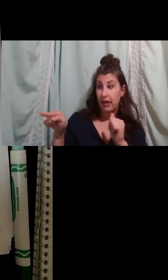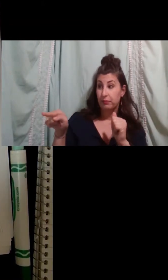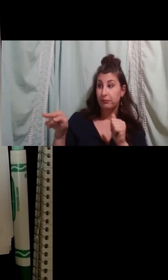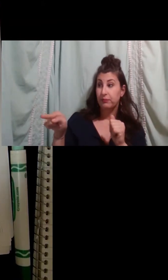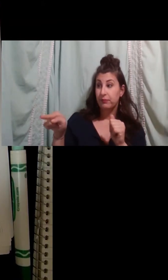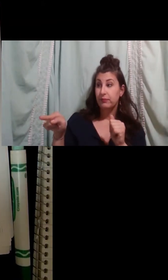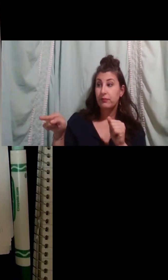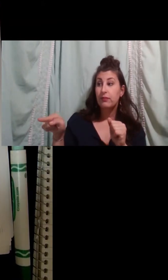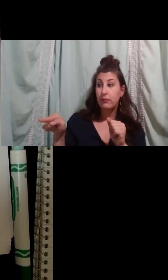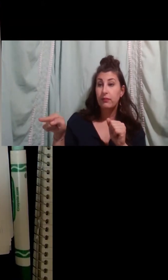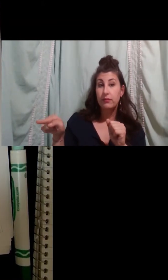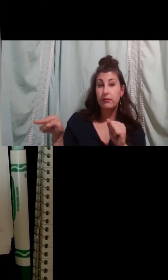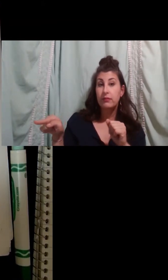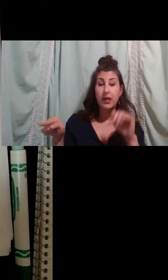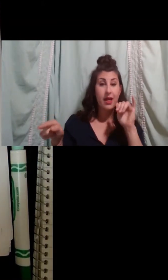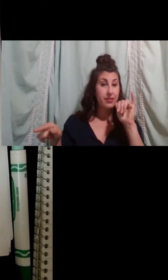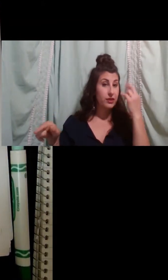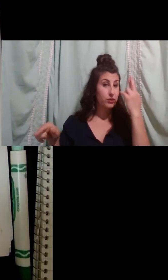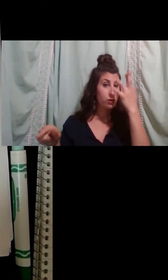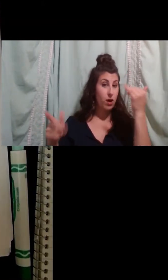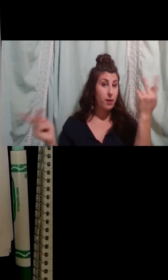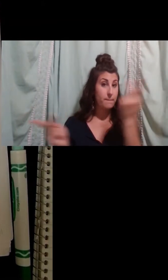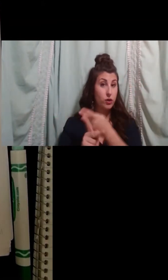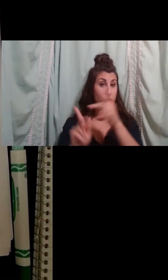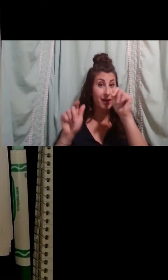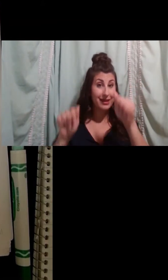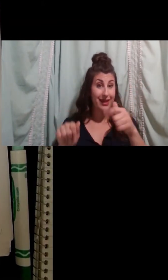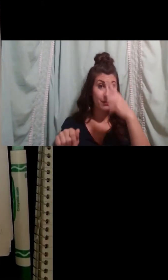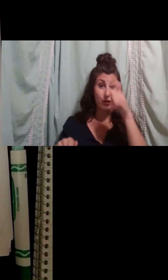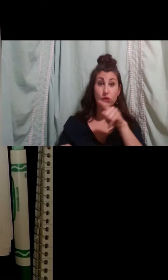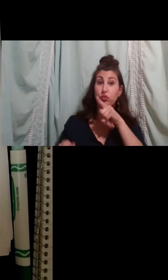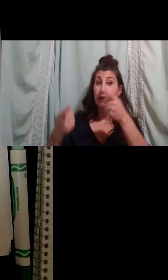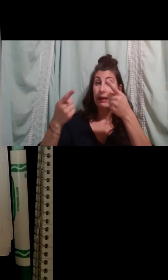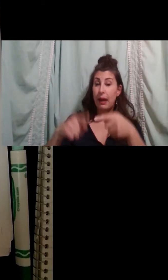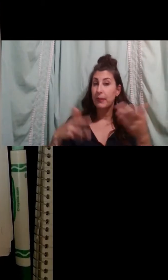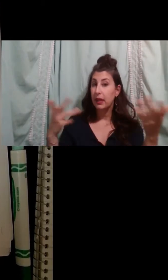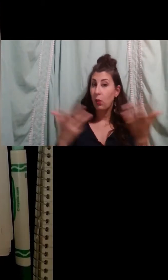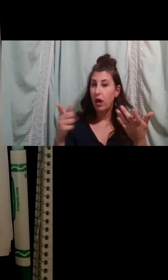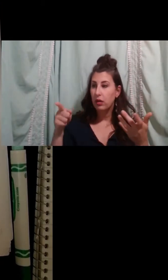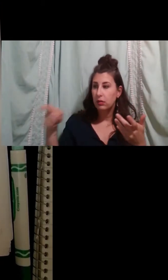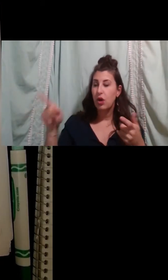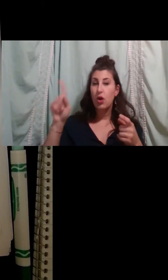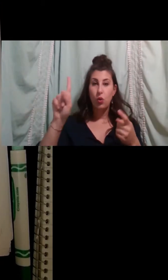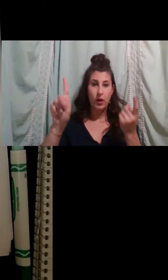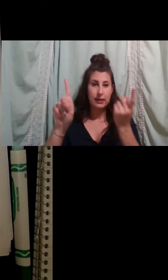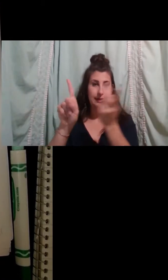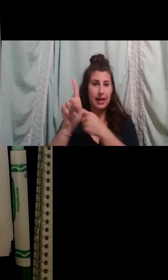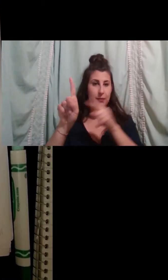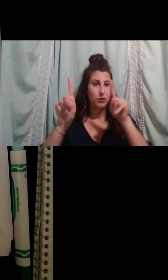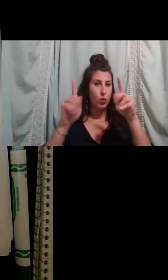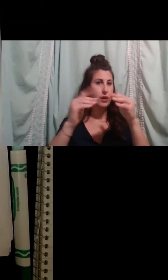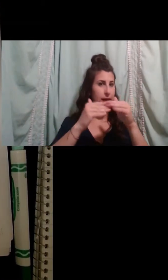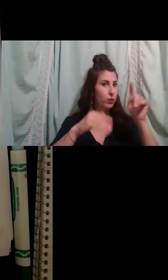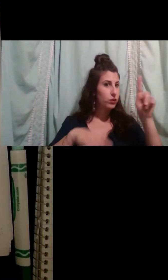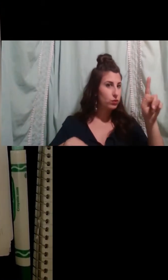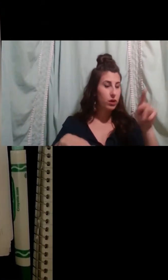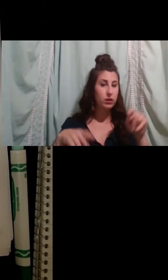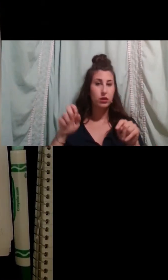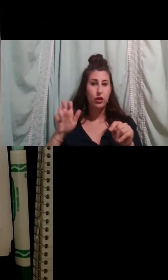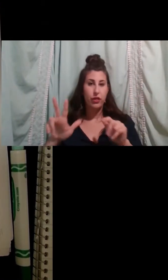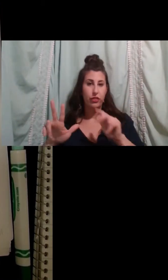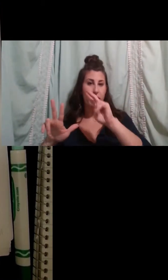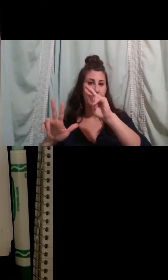this. That is why I can multiply, because this is what's really happening. 1 times 1 is 1.